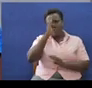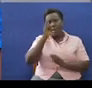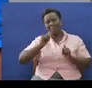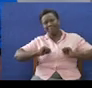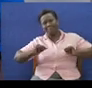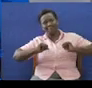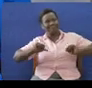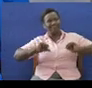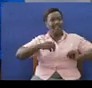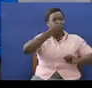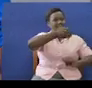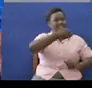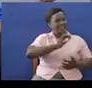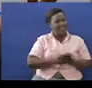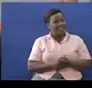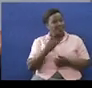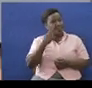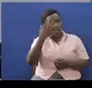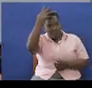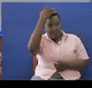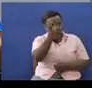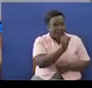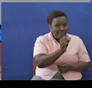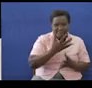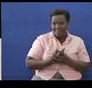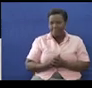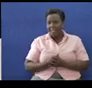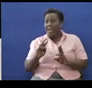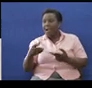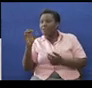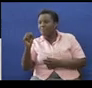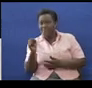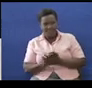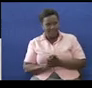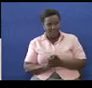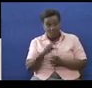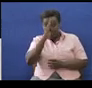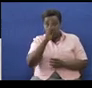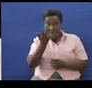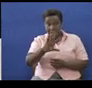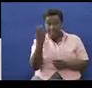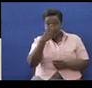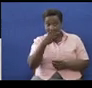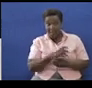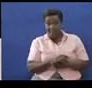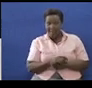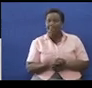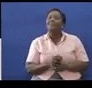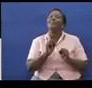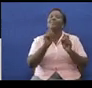Maybe you once went to rural areas to see your grandpas or grandmas or whoever lives in the rural